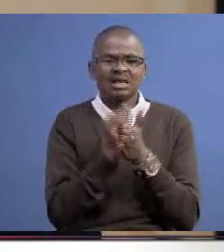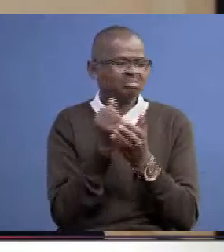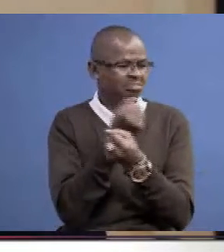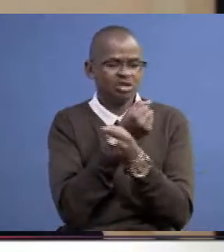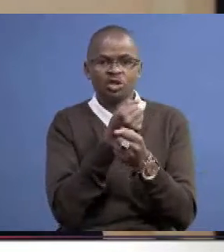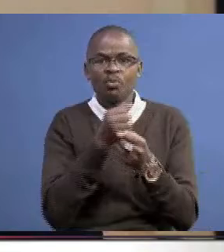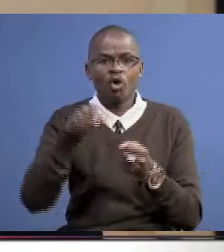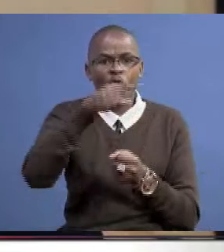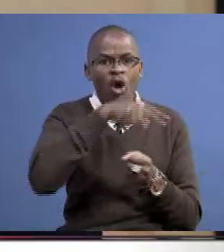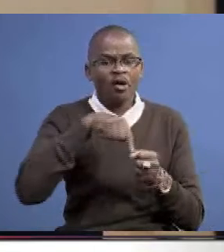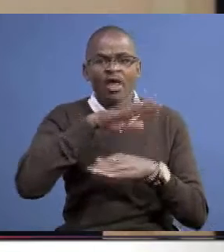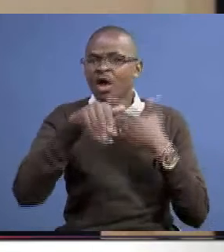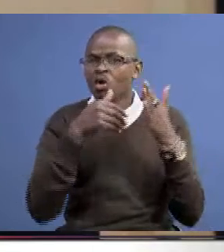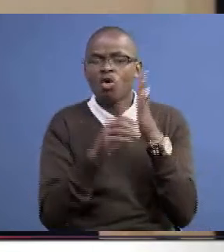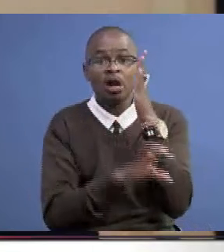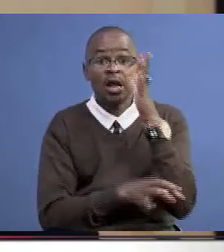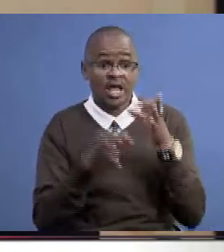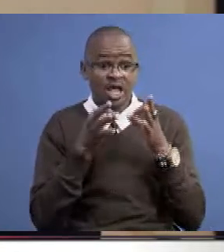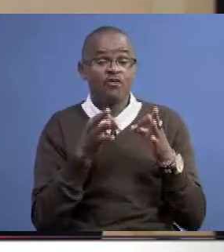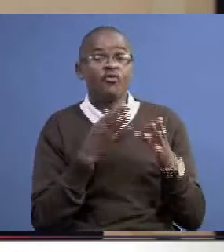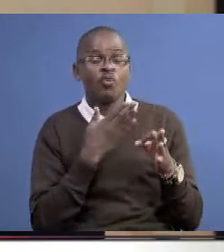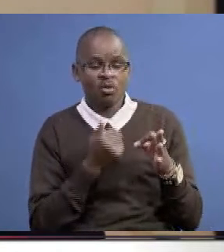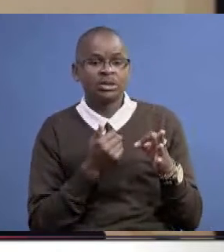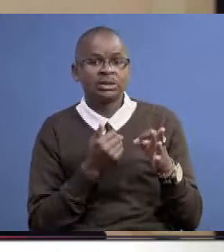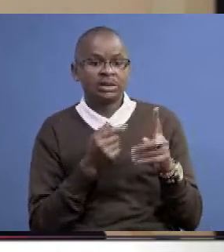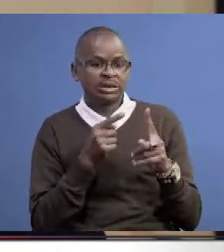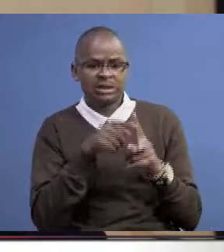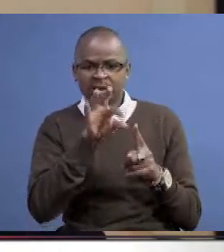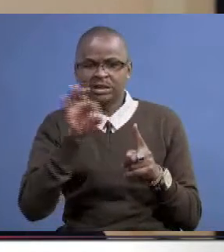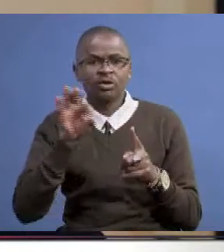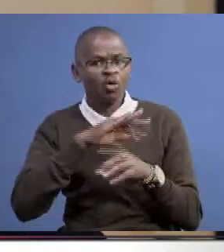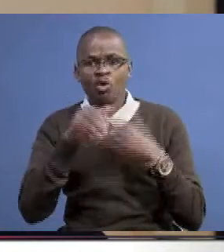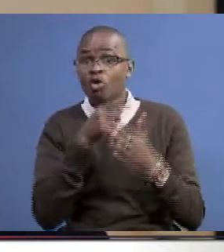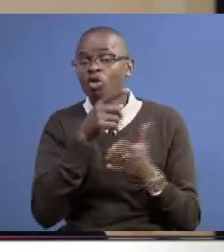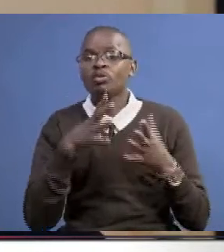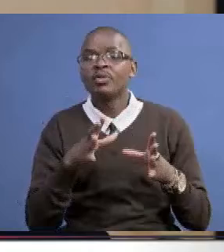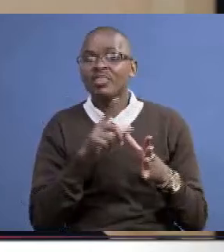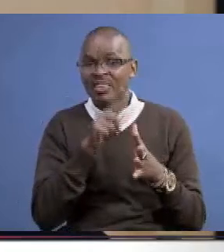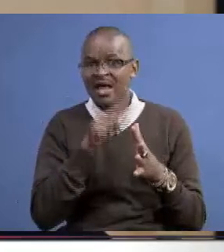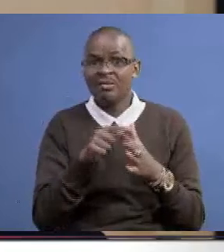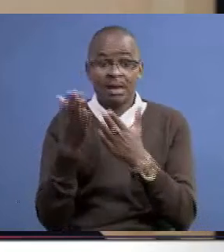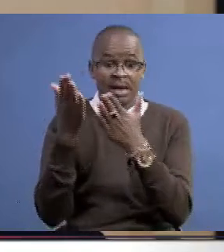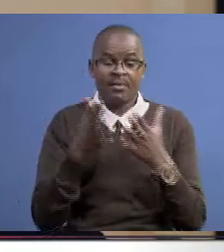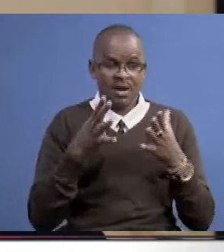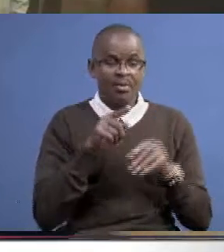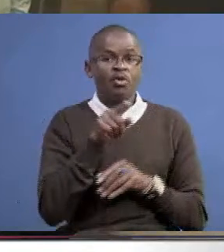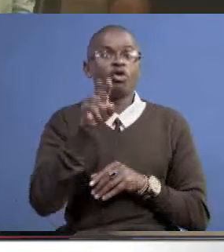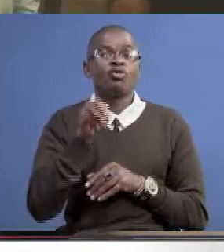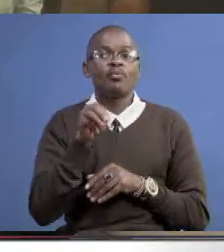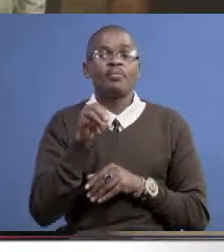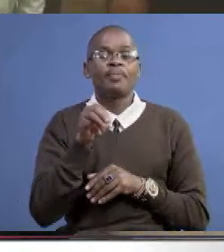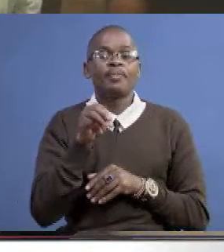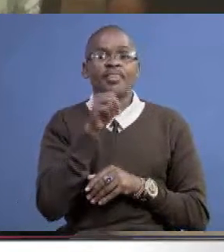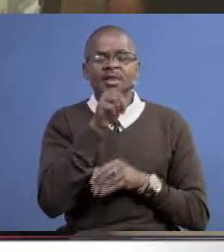go around the whole country. Now, if we want, we cannot take all of them to those people, then we can bring the people to them.